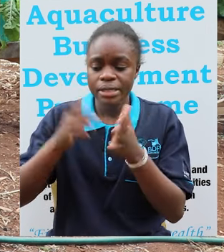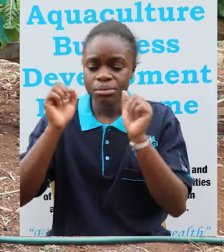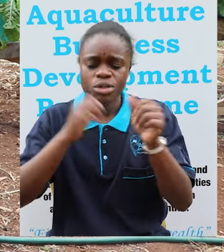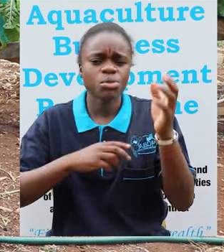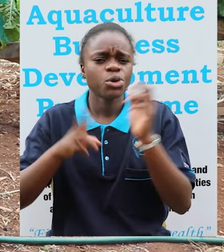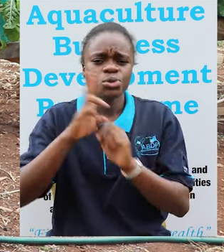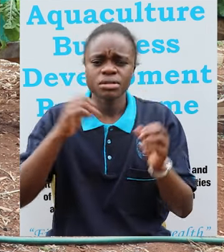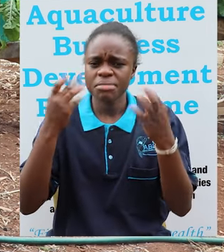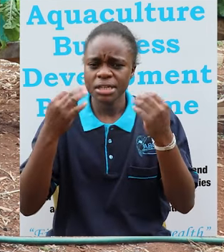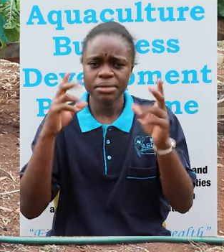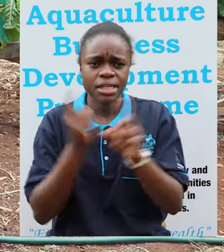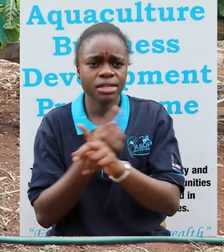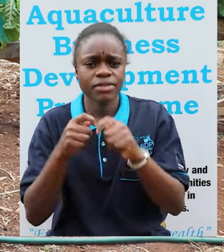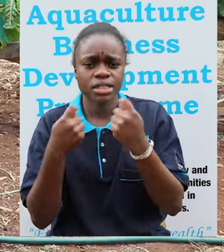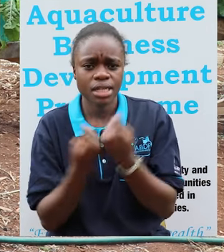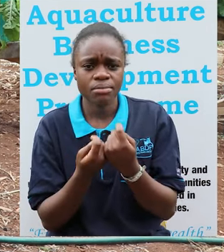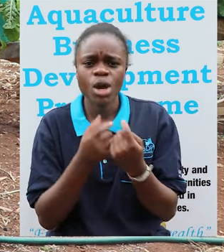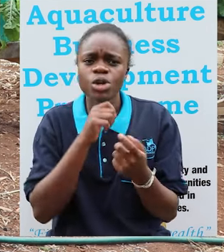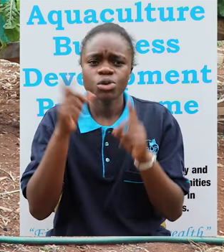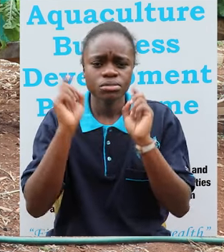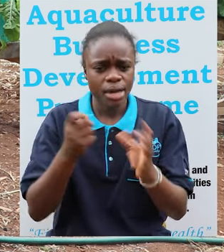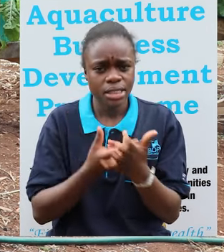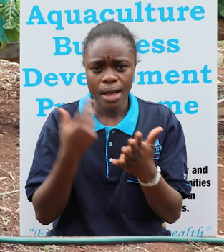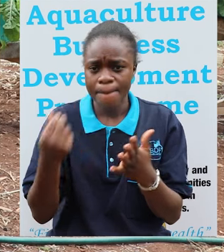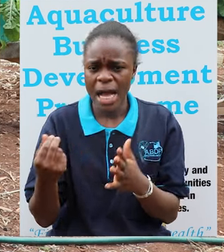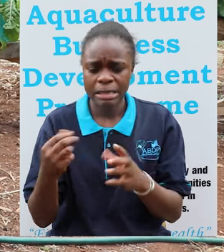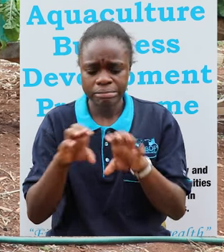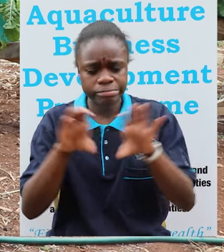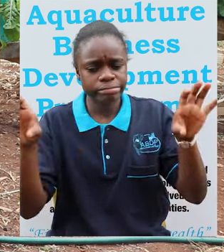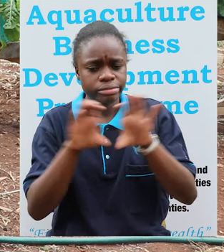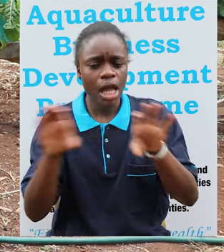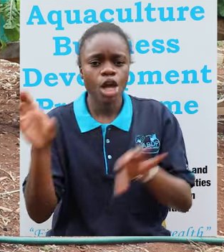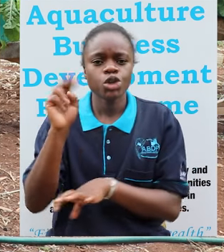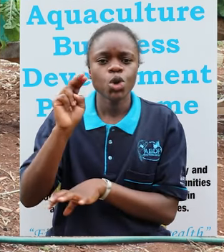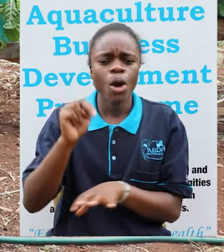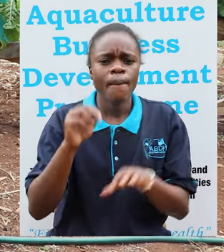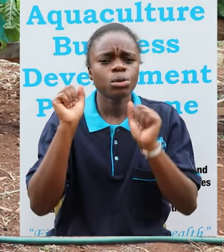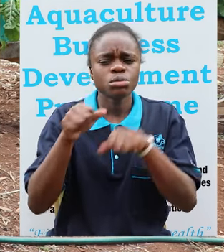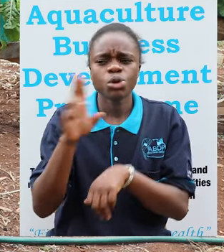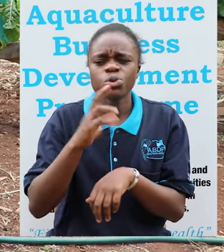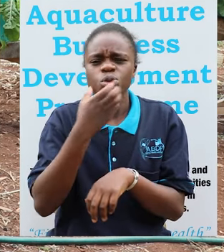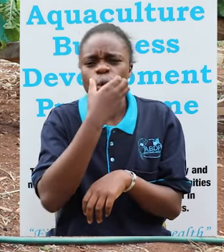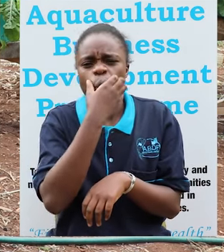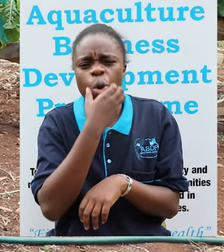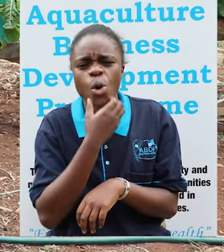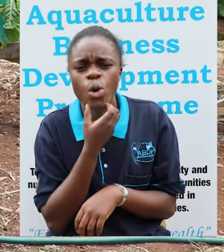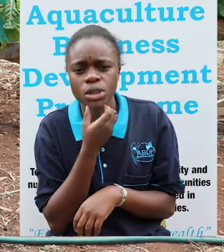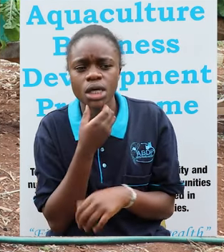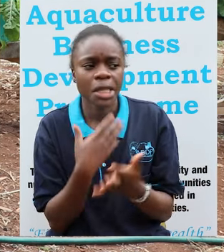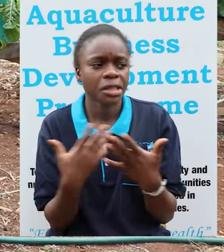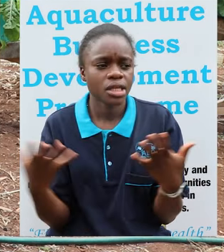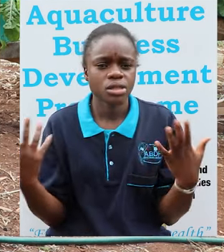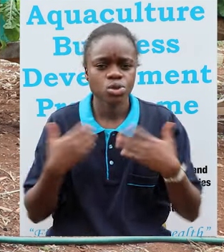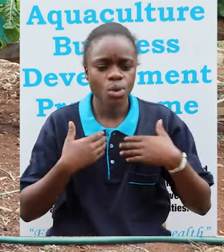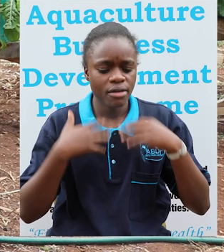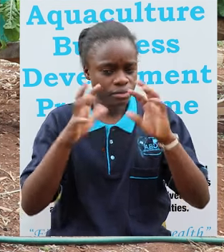In setting up this garden, you really don't have to buy new timber from the hardware. You can use old